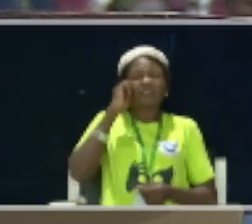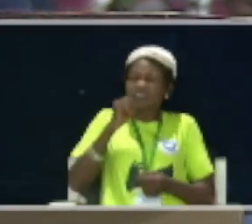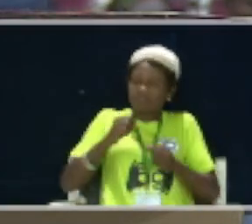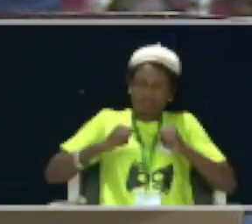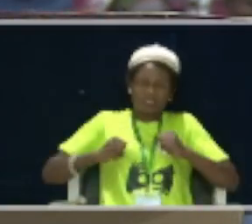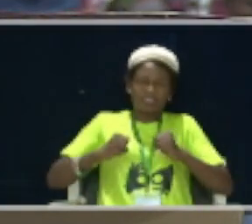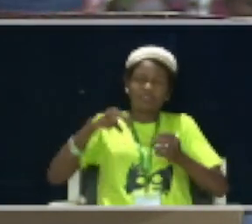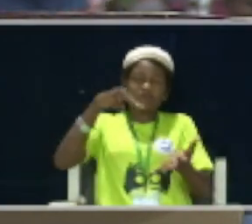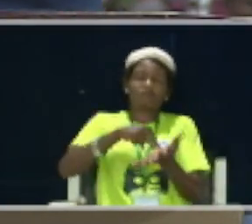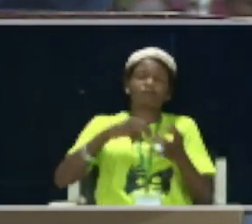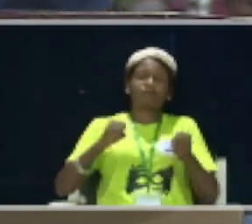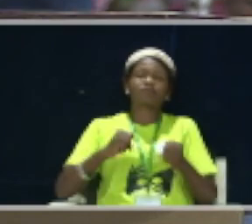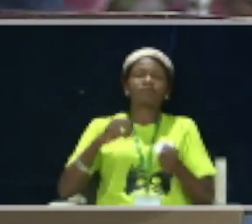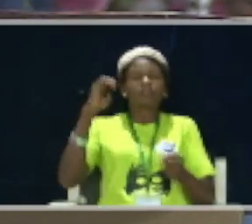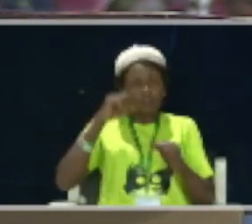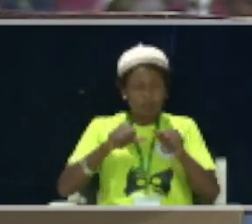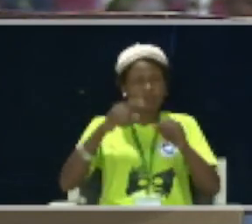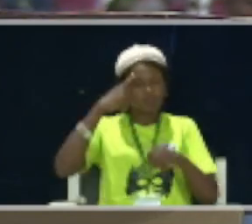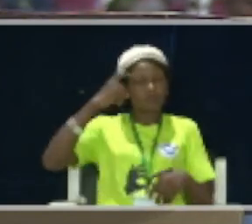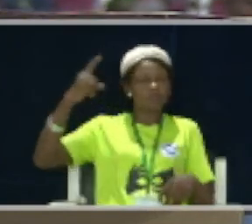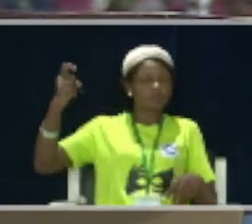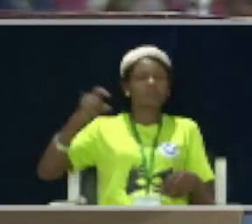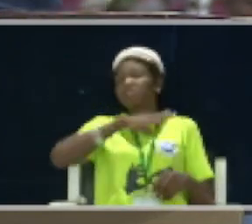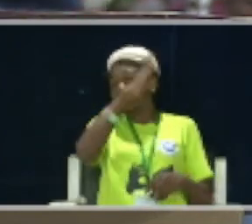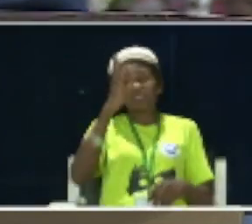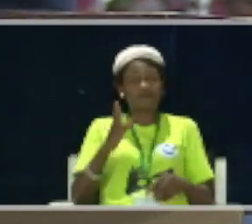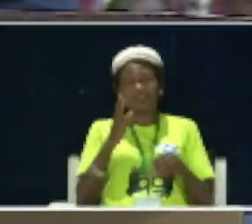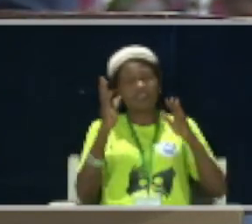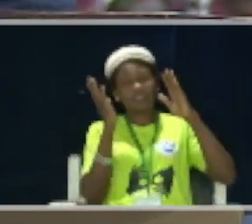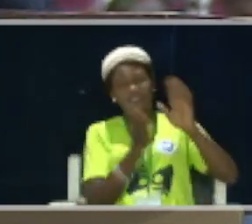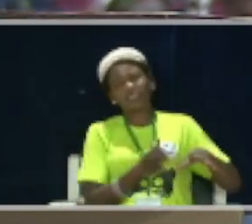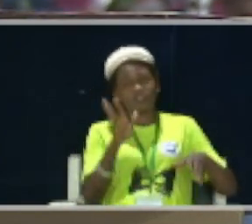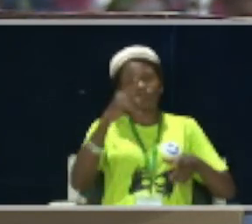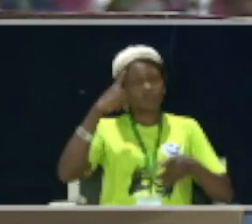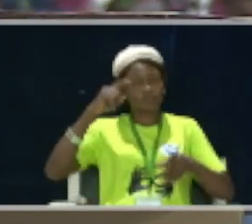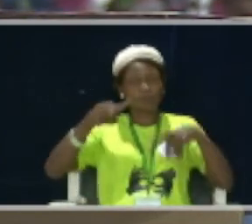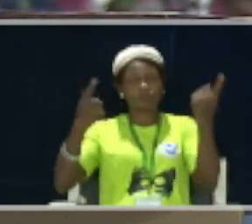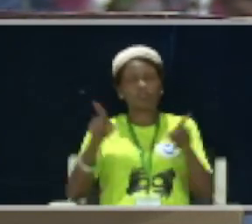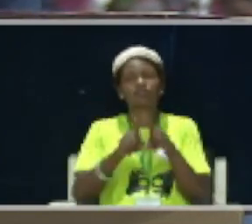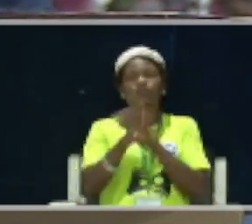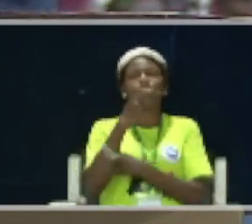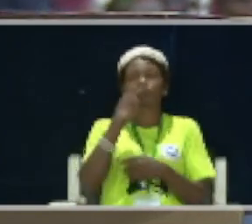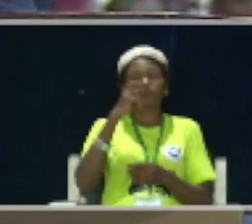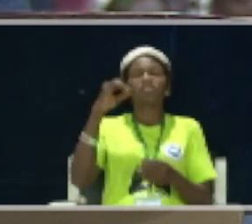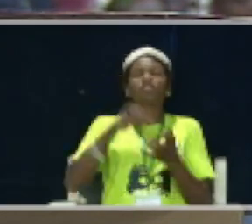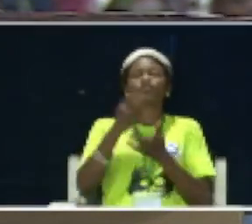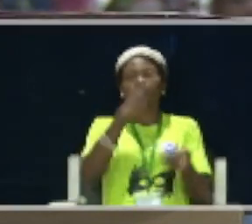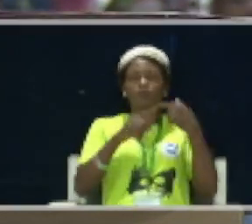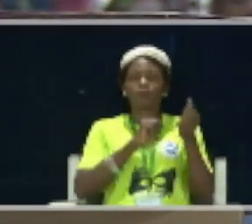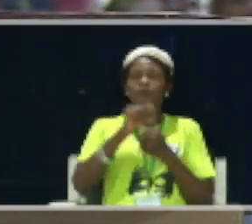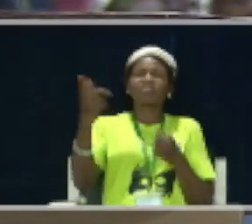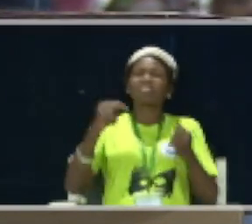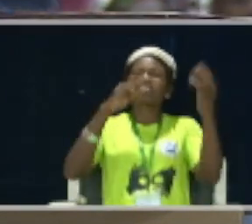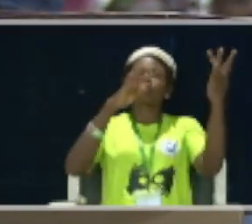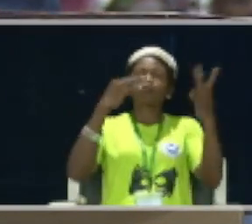himself. Keep on dreaming. Never let go of your vision. It will come to pass. The expectation of